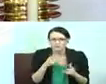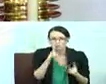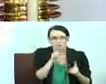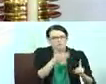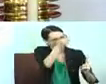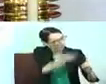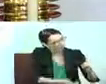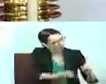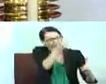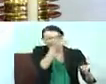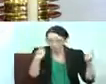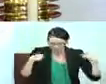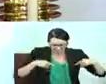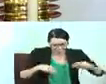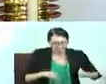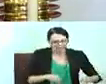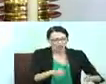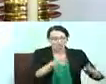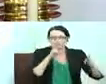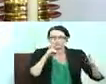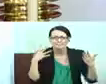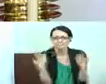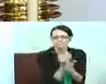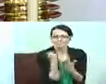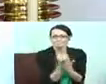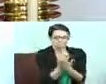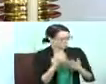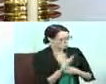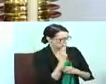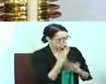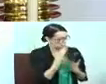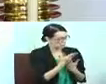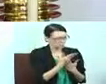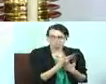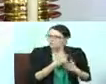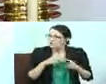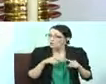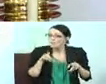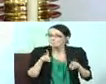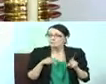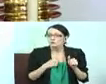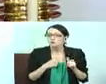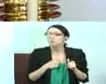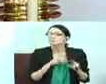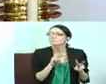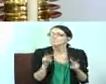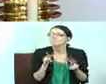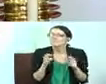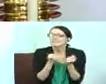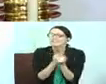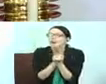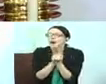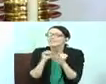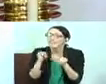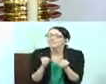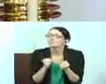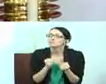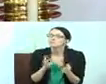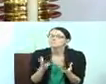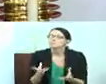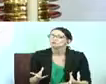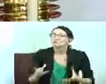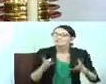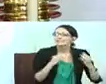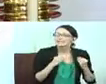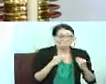are. Allow them to be used so that those who still doubt in your love can embody that love and